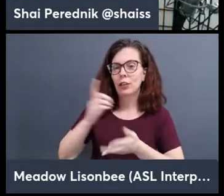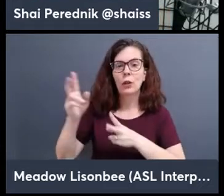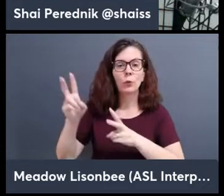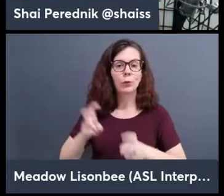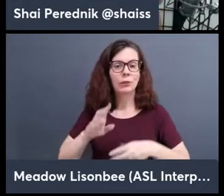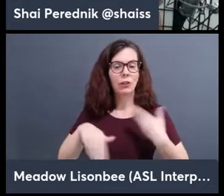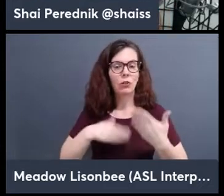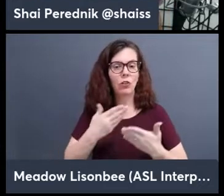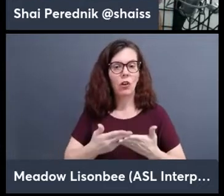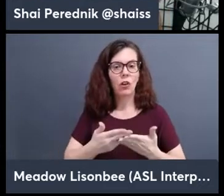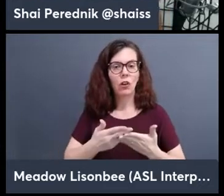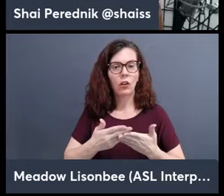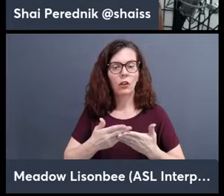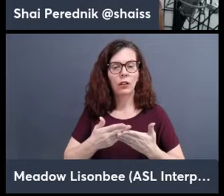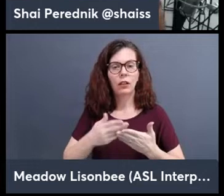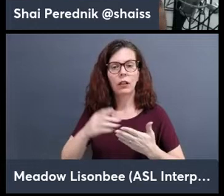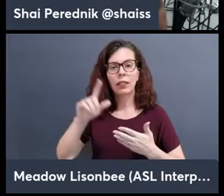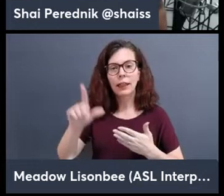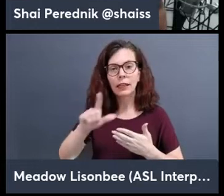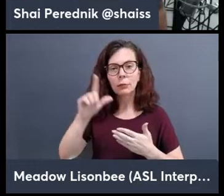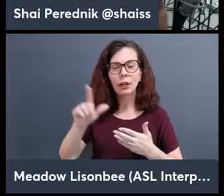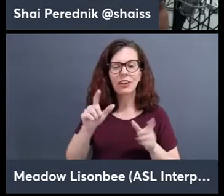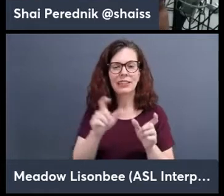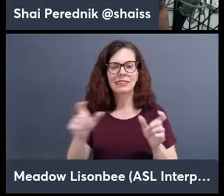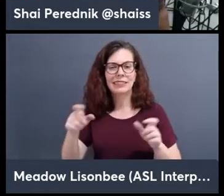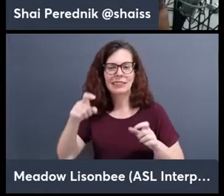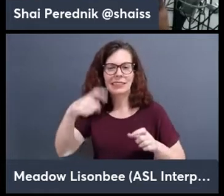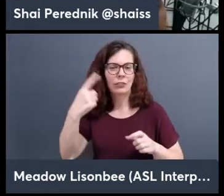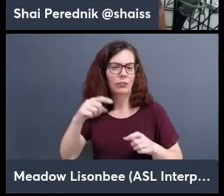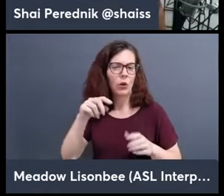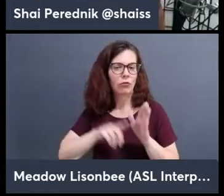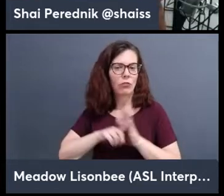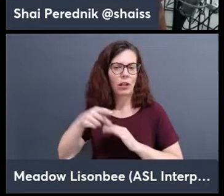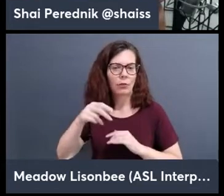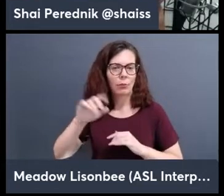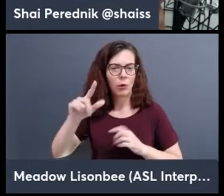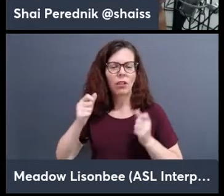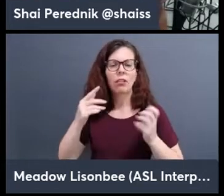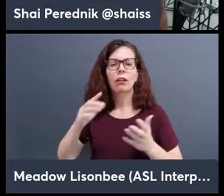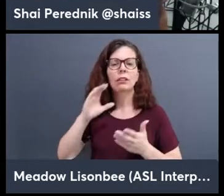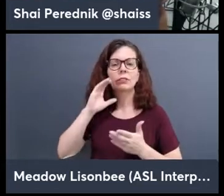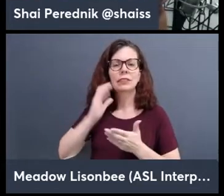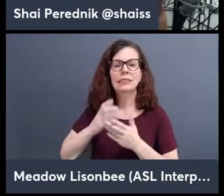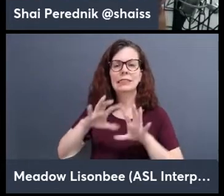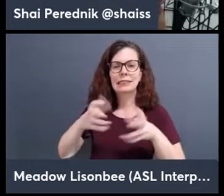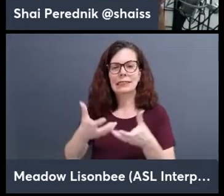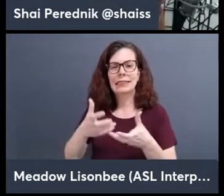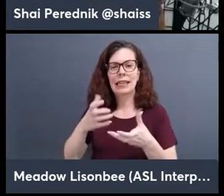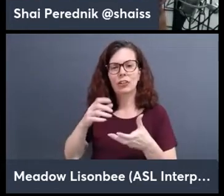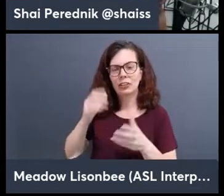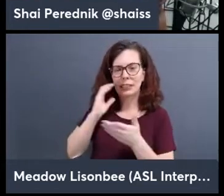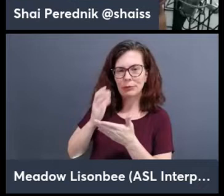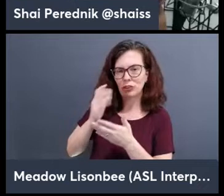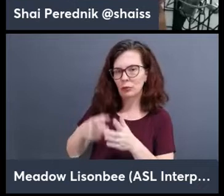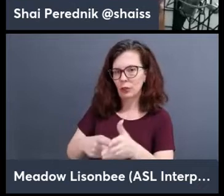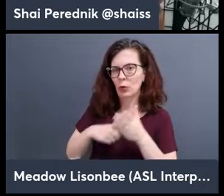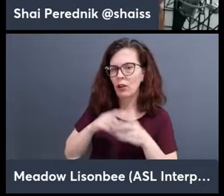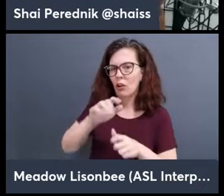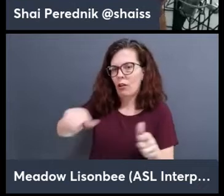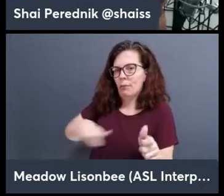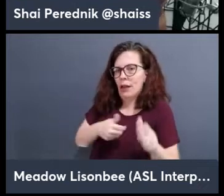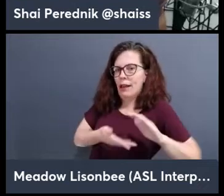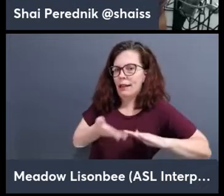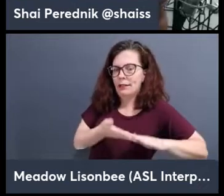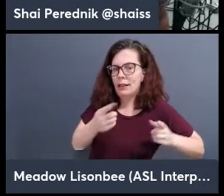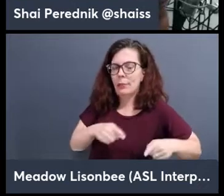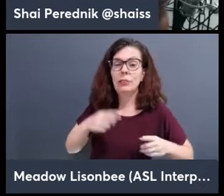the libraries and instances that are needed for Rocket Pool. There's a lot of container images that are required. So all that stuff is happening in the back end. You can see that 33